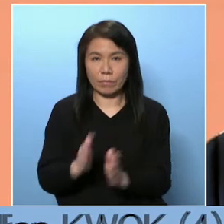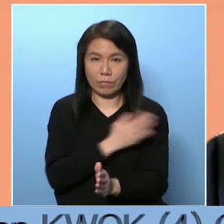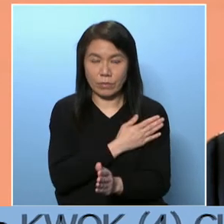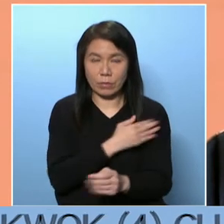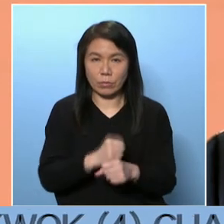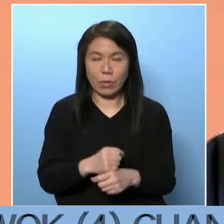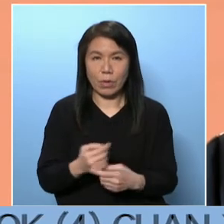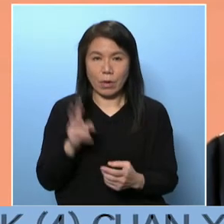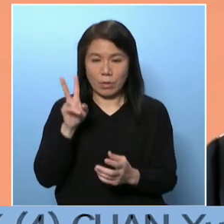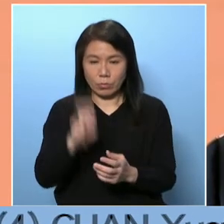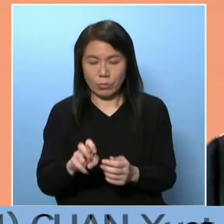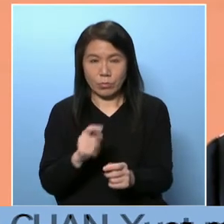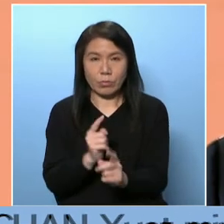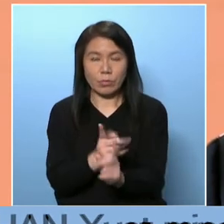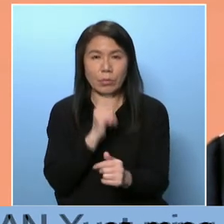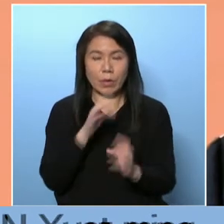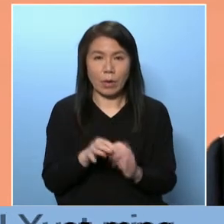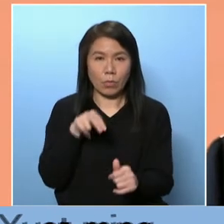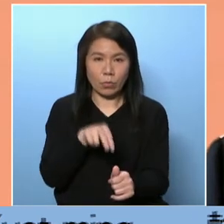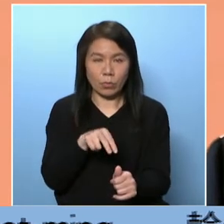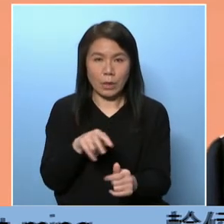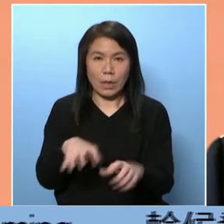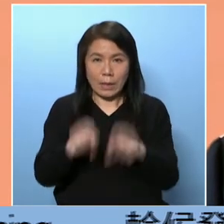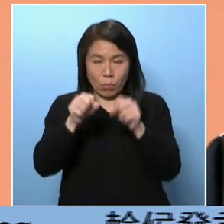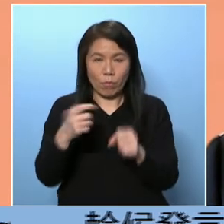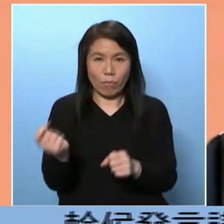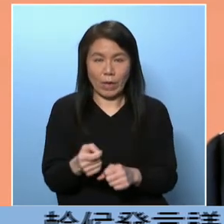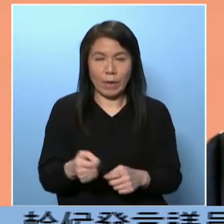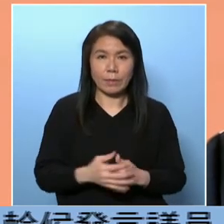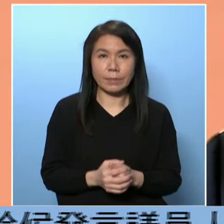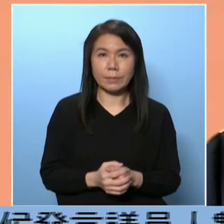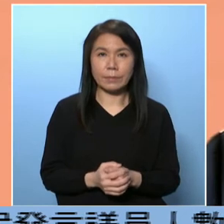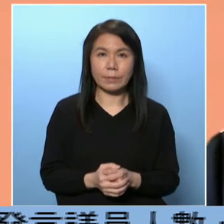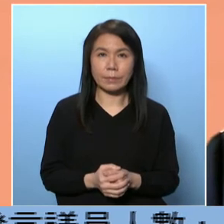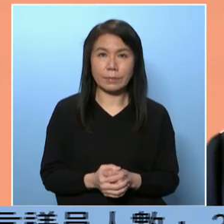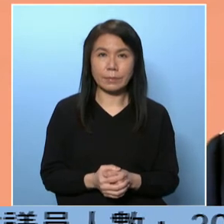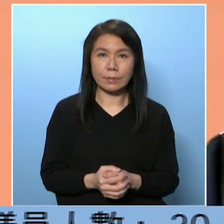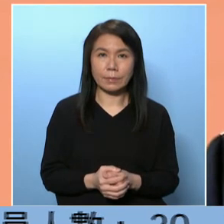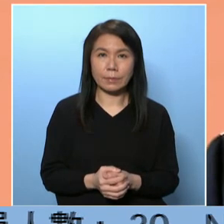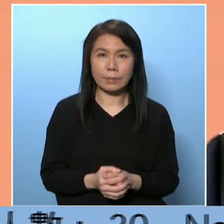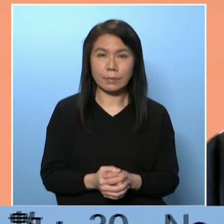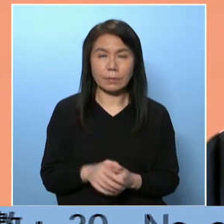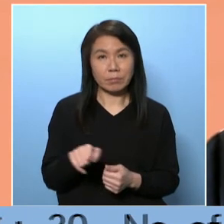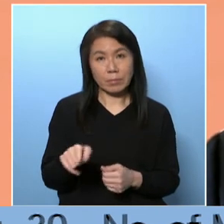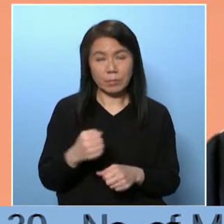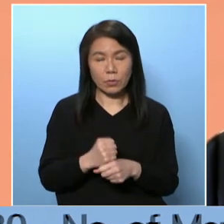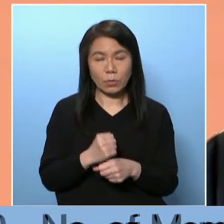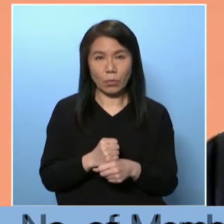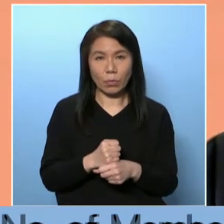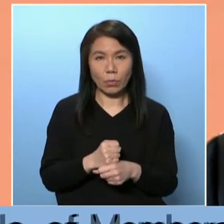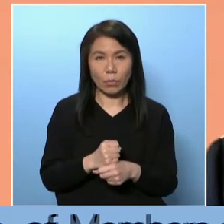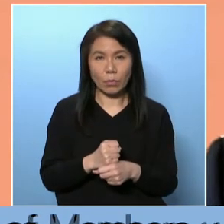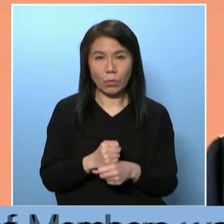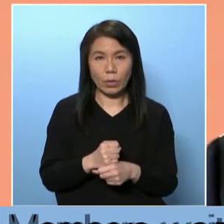COVID policy. That means that we will be able to be very precise and concise and will be very prompt in taking